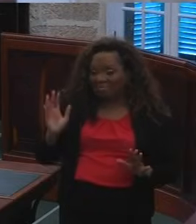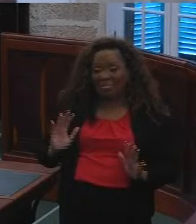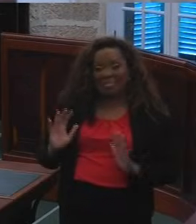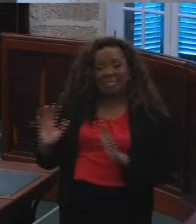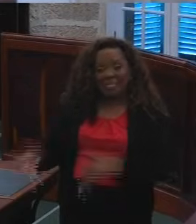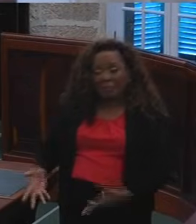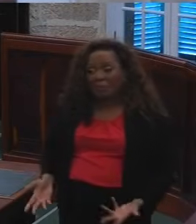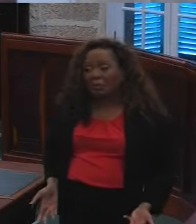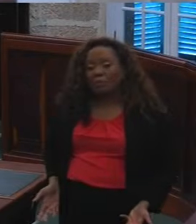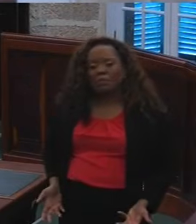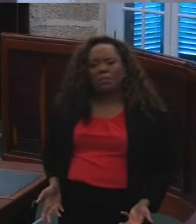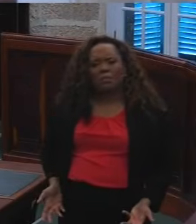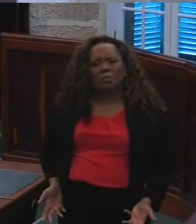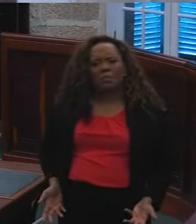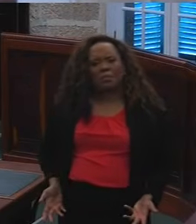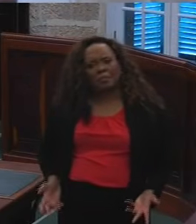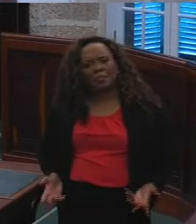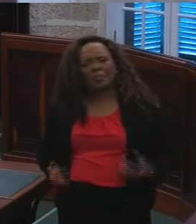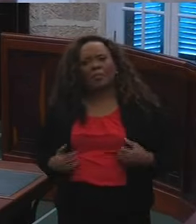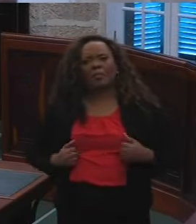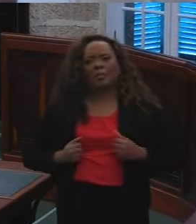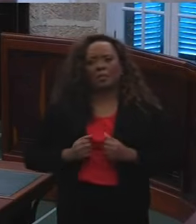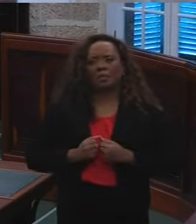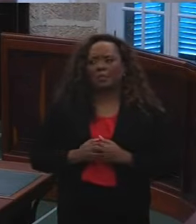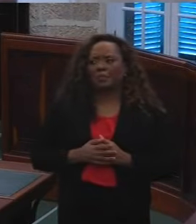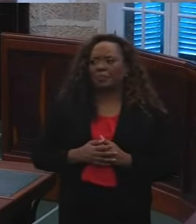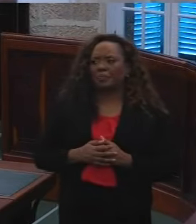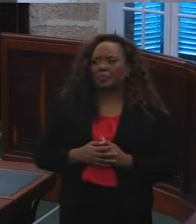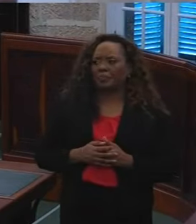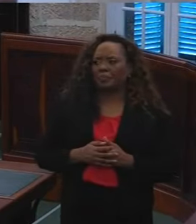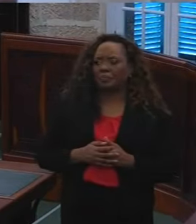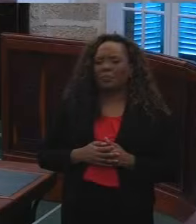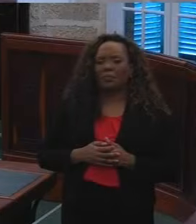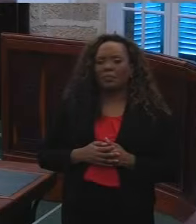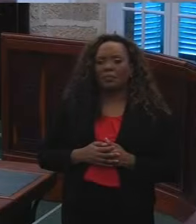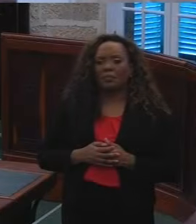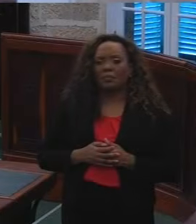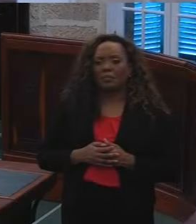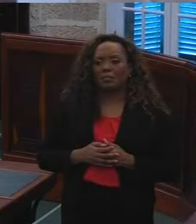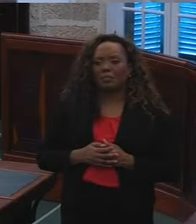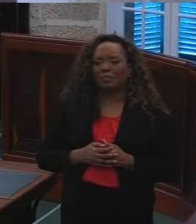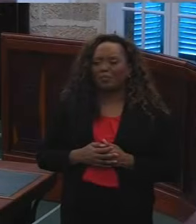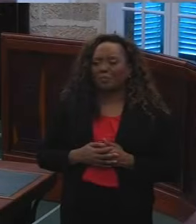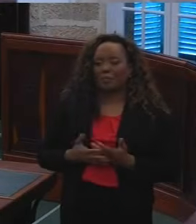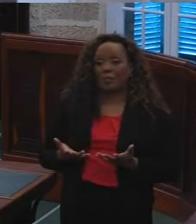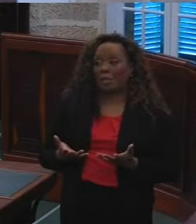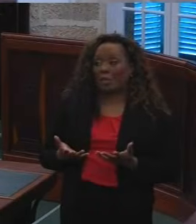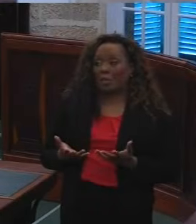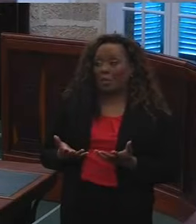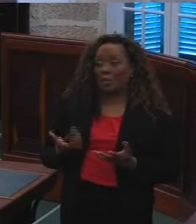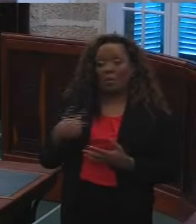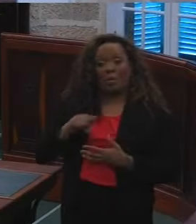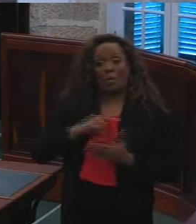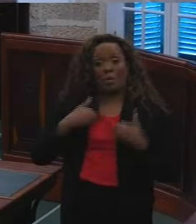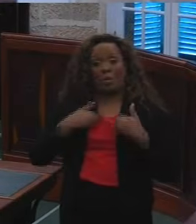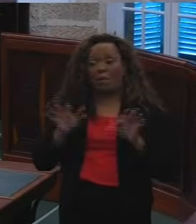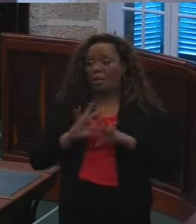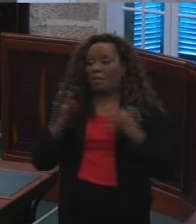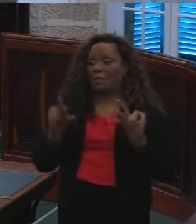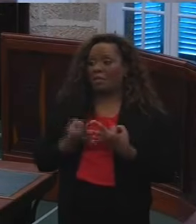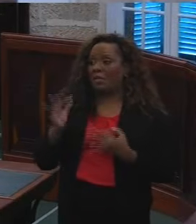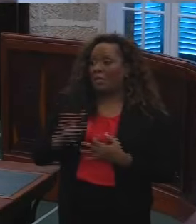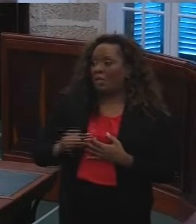attention that would normally happen from building families just is not there, unfortunately. And